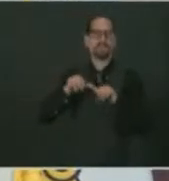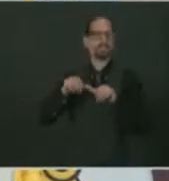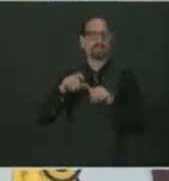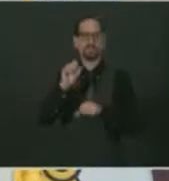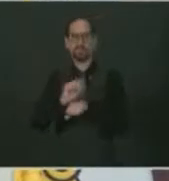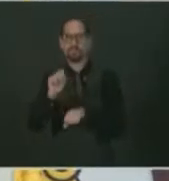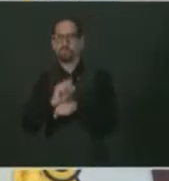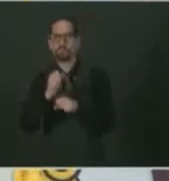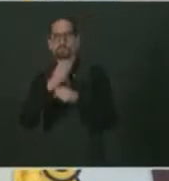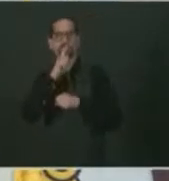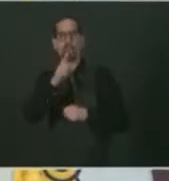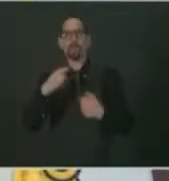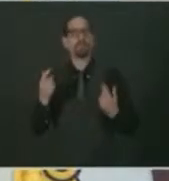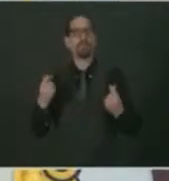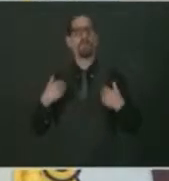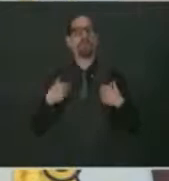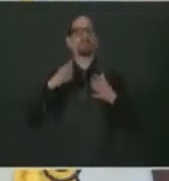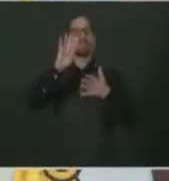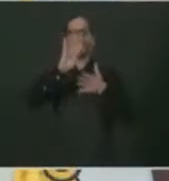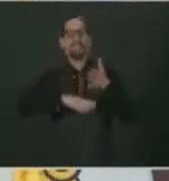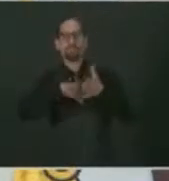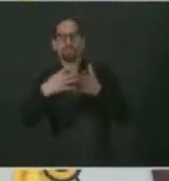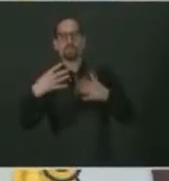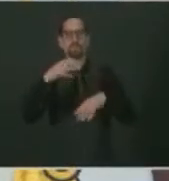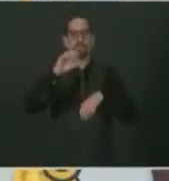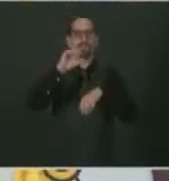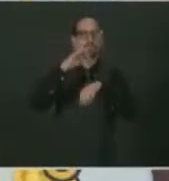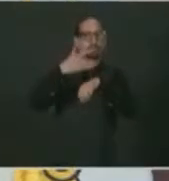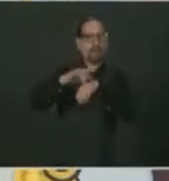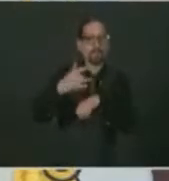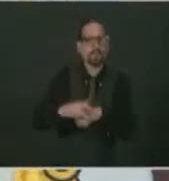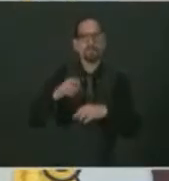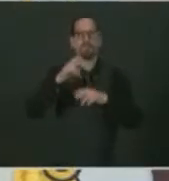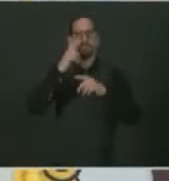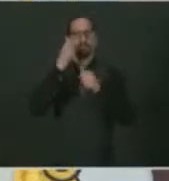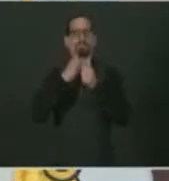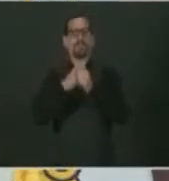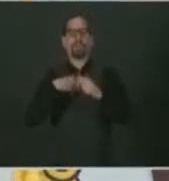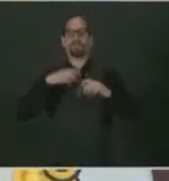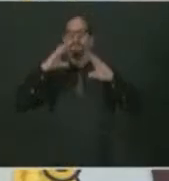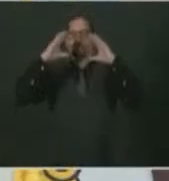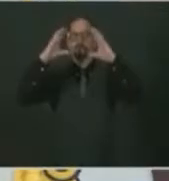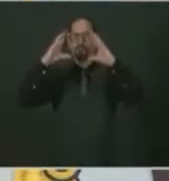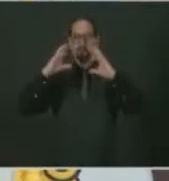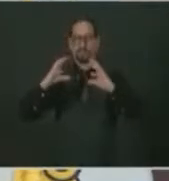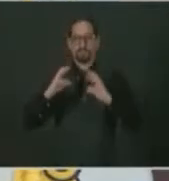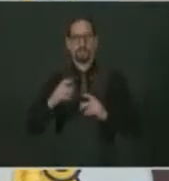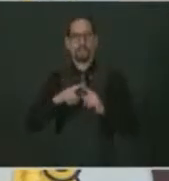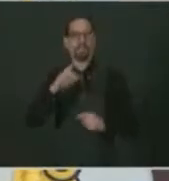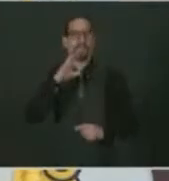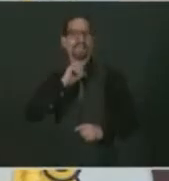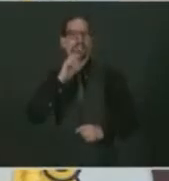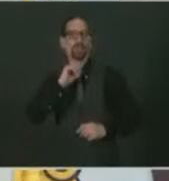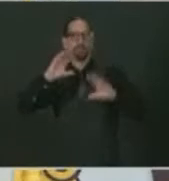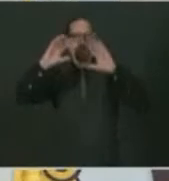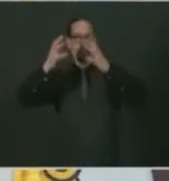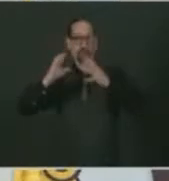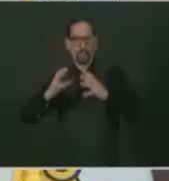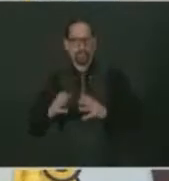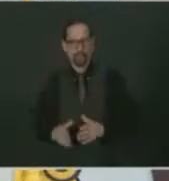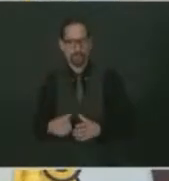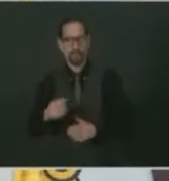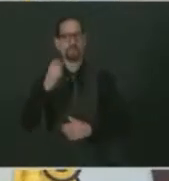groups ahead of April 19th. And in a moment, Dr. Alexander Scott will provide us with the details.